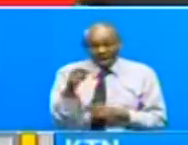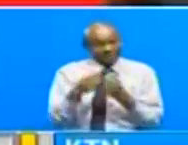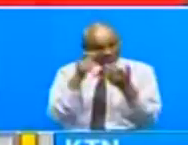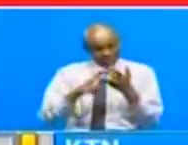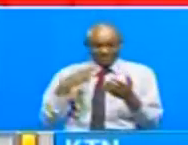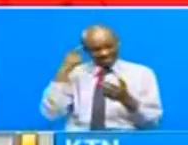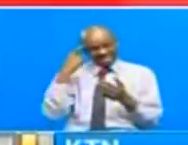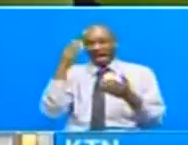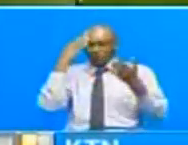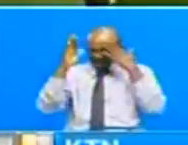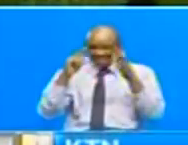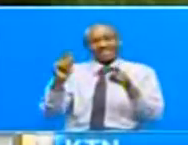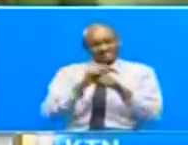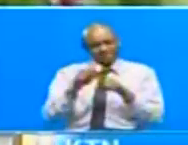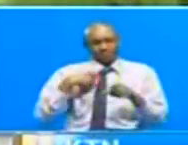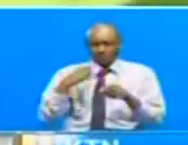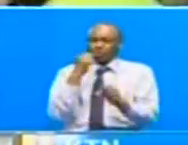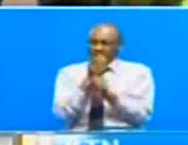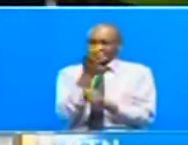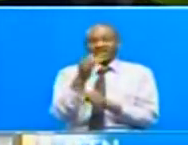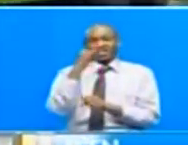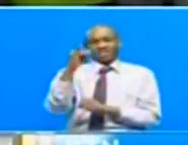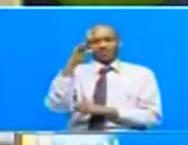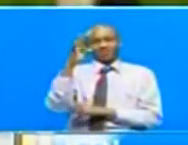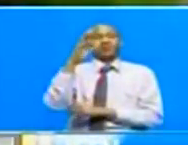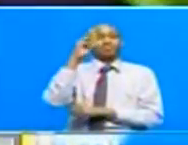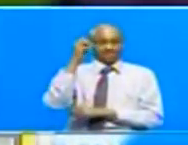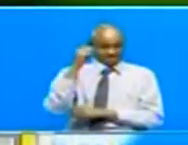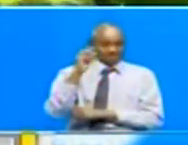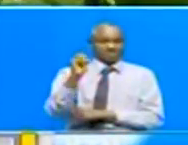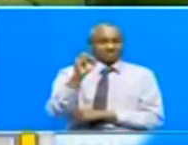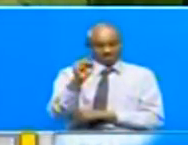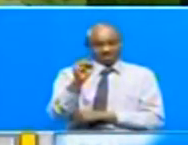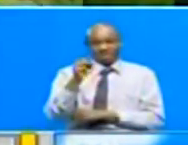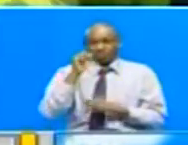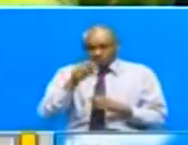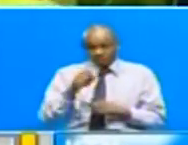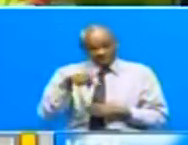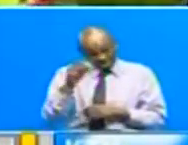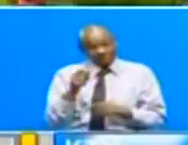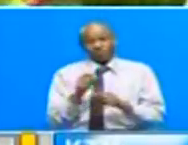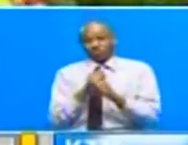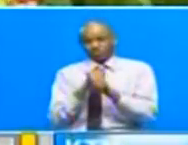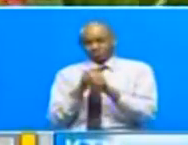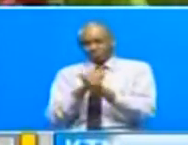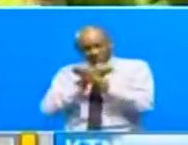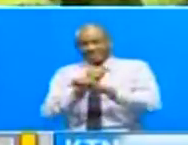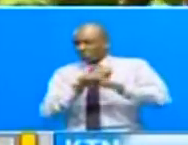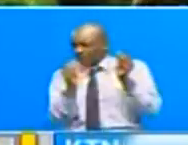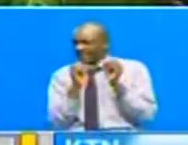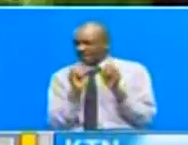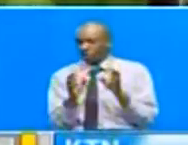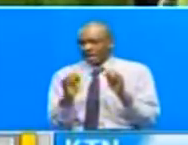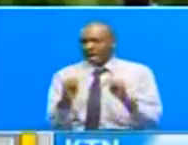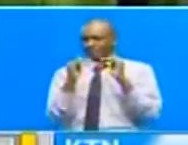into awareness and training and the people who operate IFMIS. And then apart from that, the system might be vulnerable if it is not well patched. I mean, if it is not